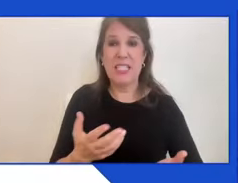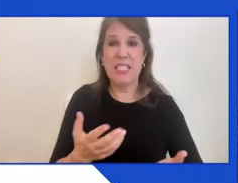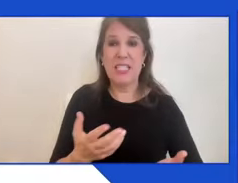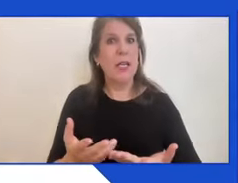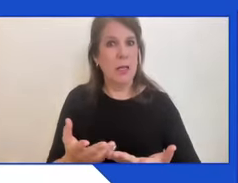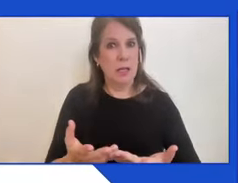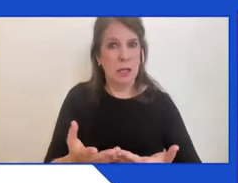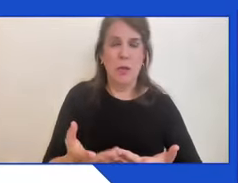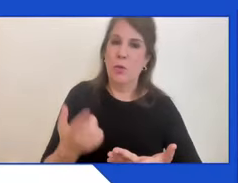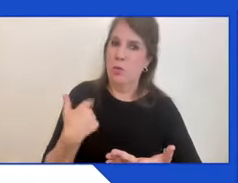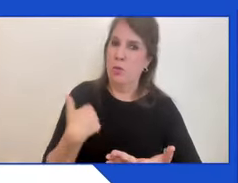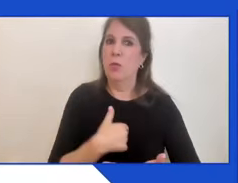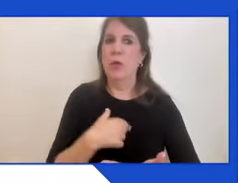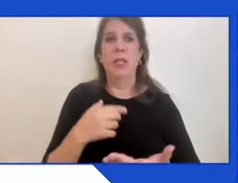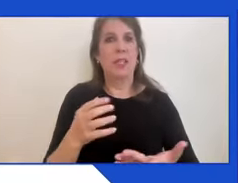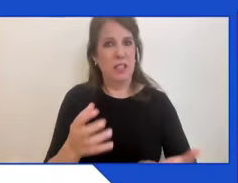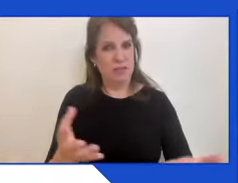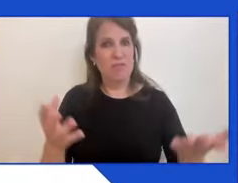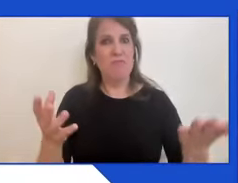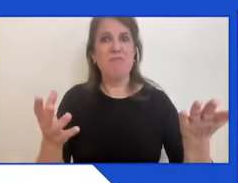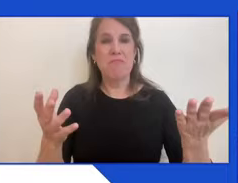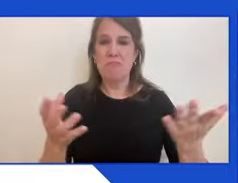opportunity.